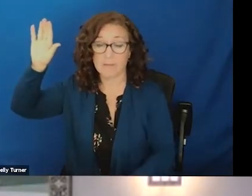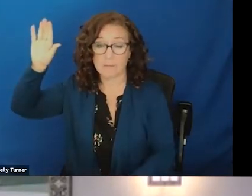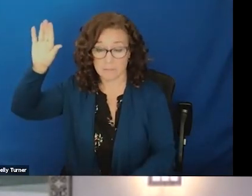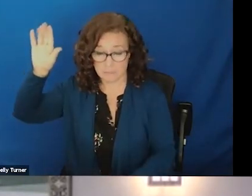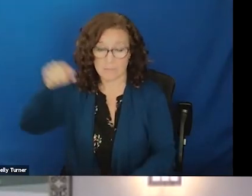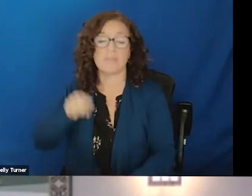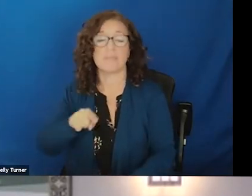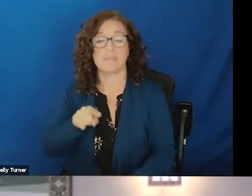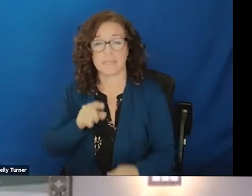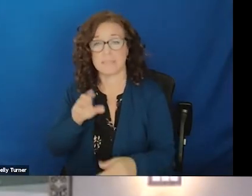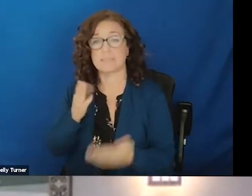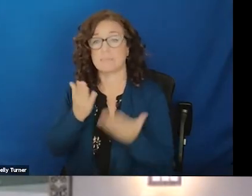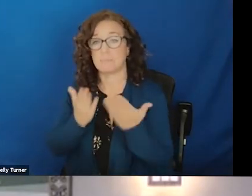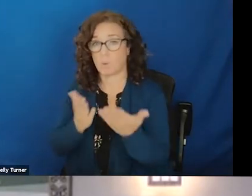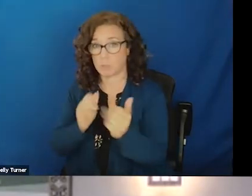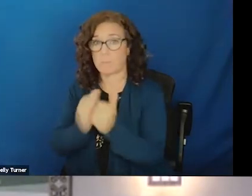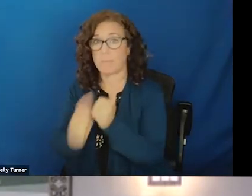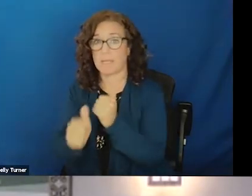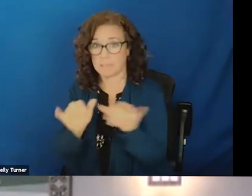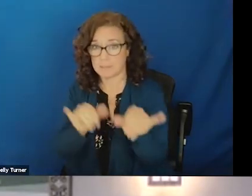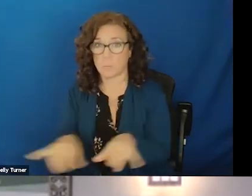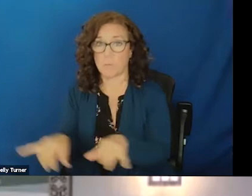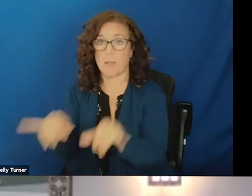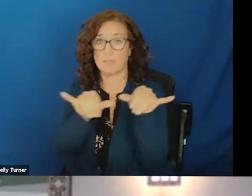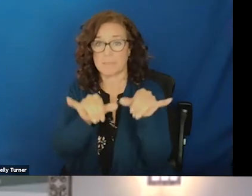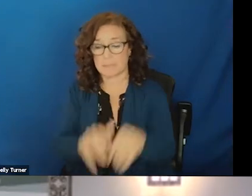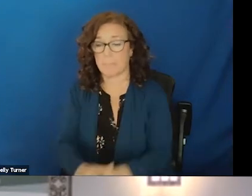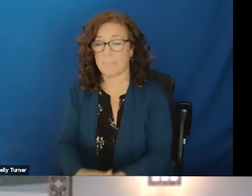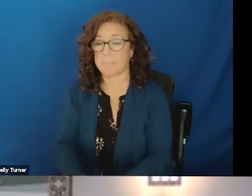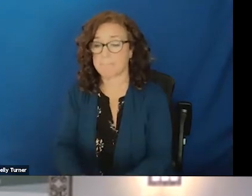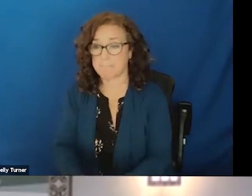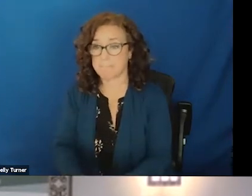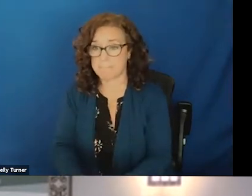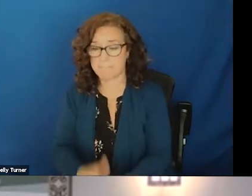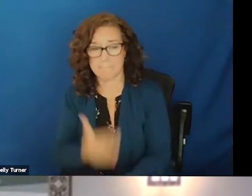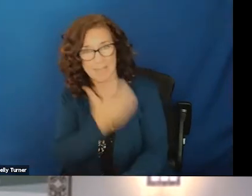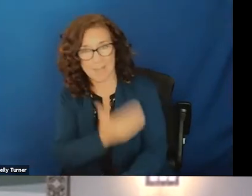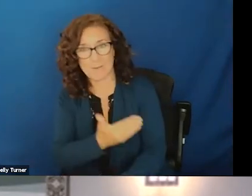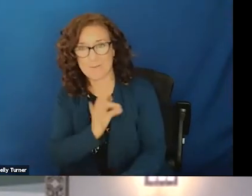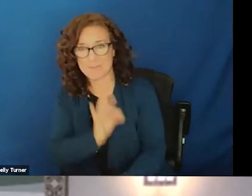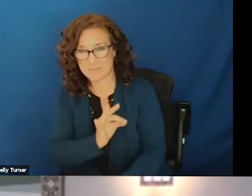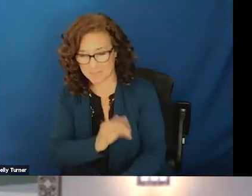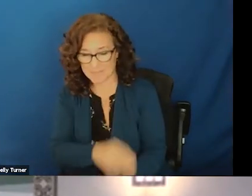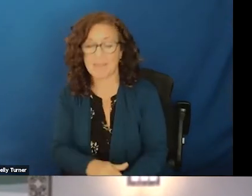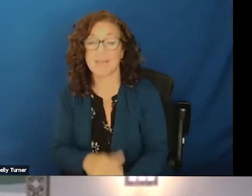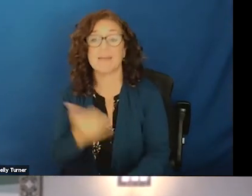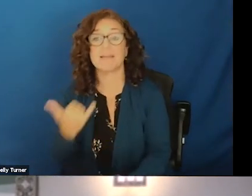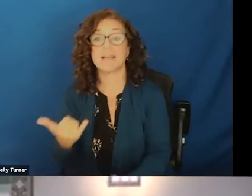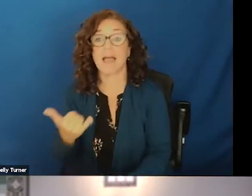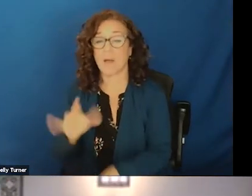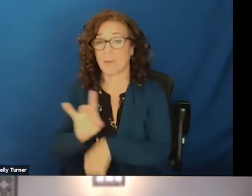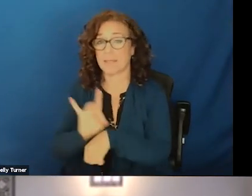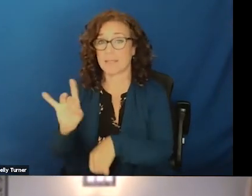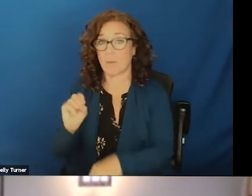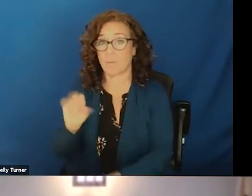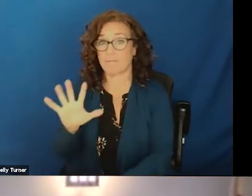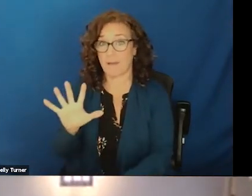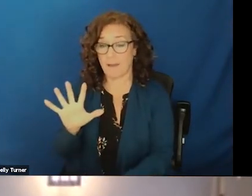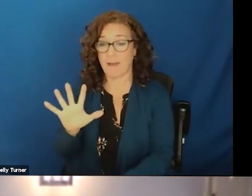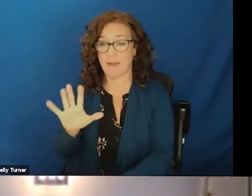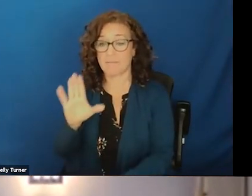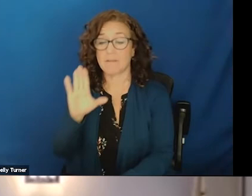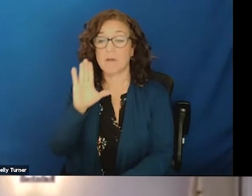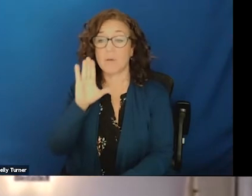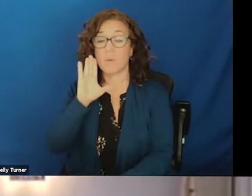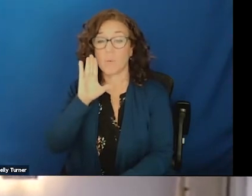This motion passes unanimously. Thank you. And you're welcome. And now, as it is 8:05, we will now go to our